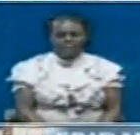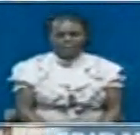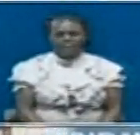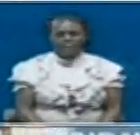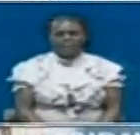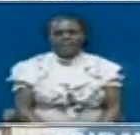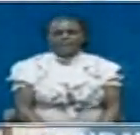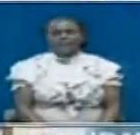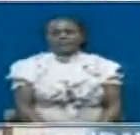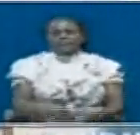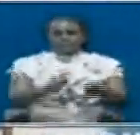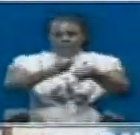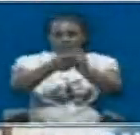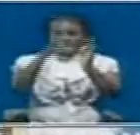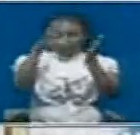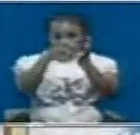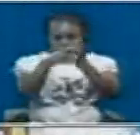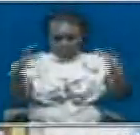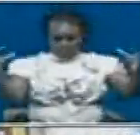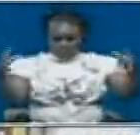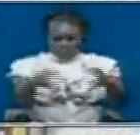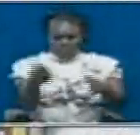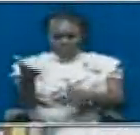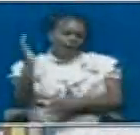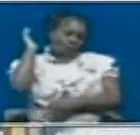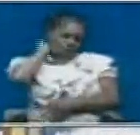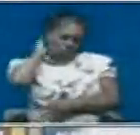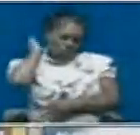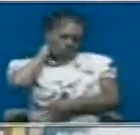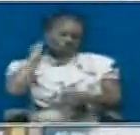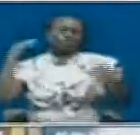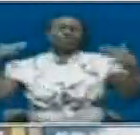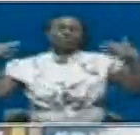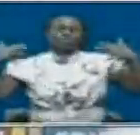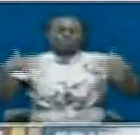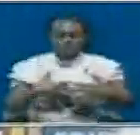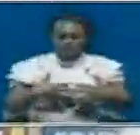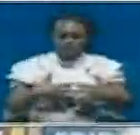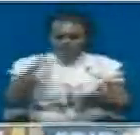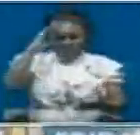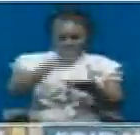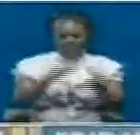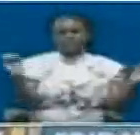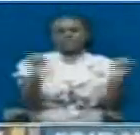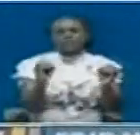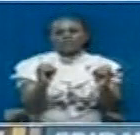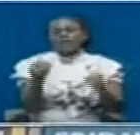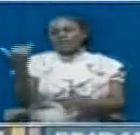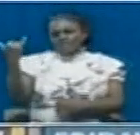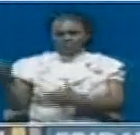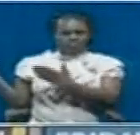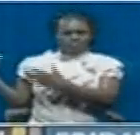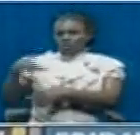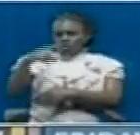This turn of events has left residents of Kimbirwa village in Murang'a in total disbelief. This young girl no longer